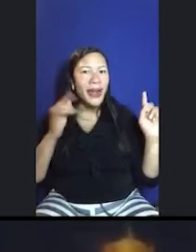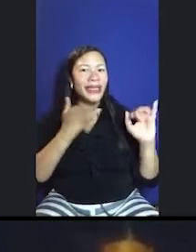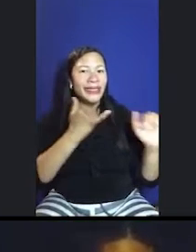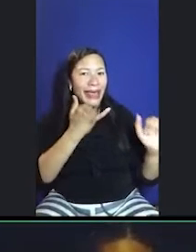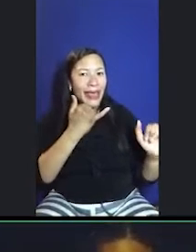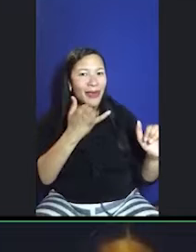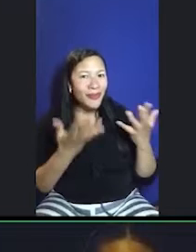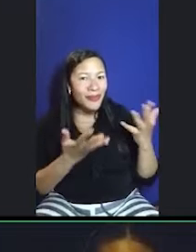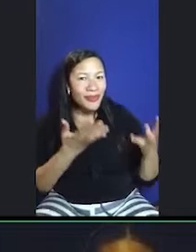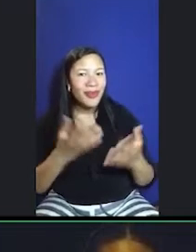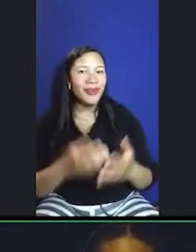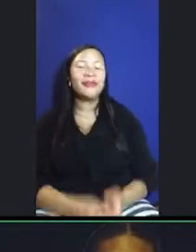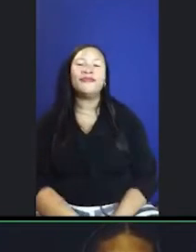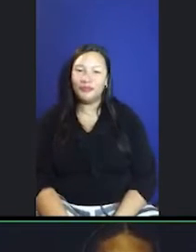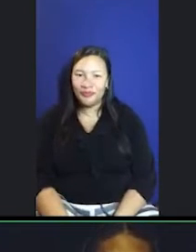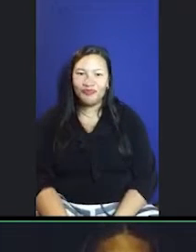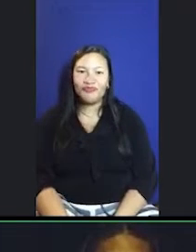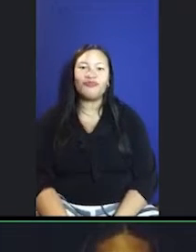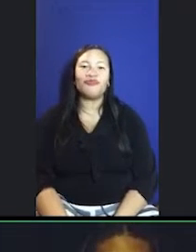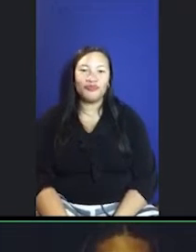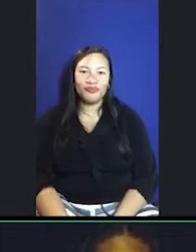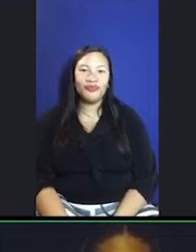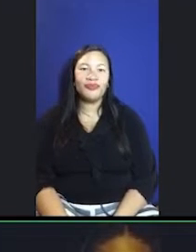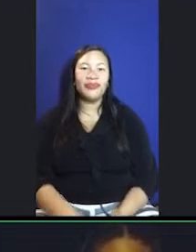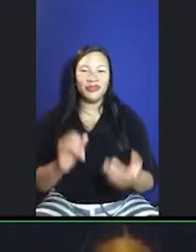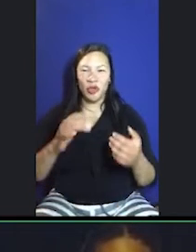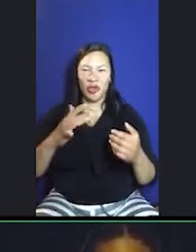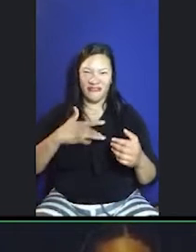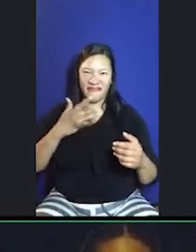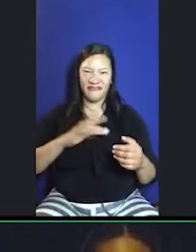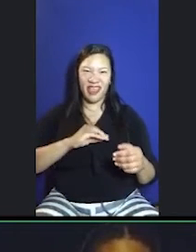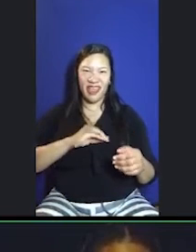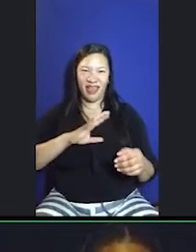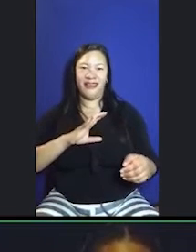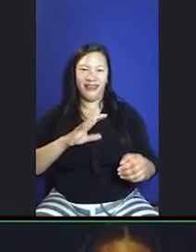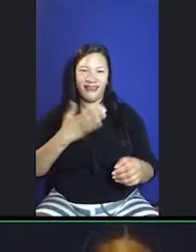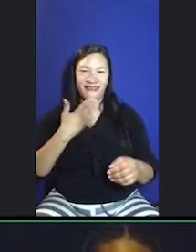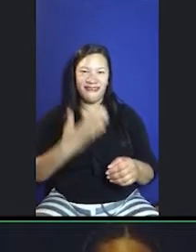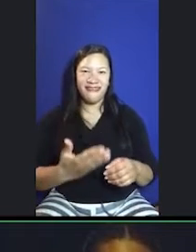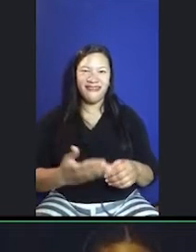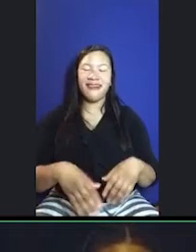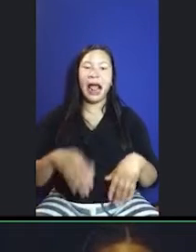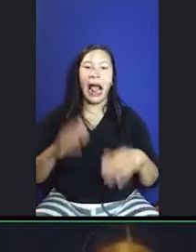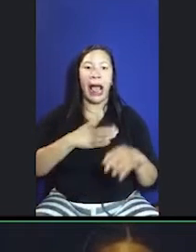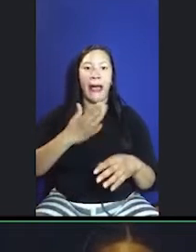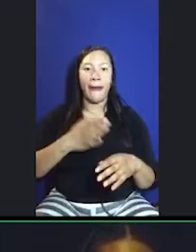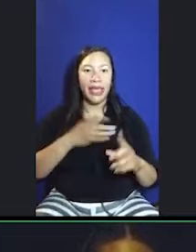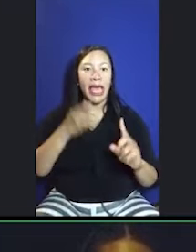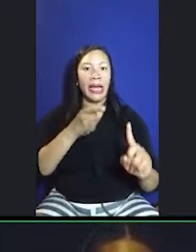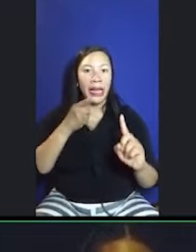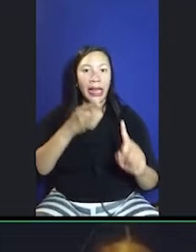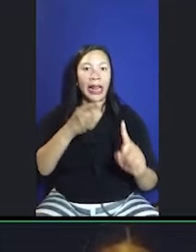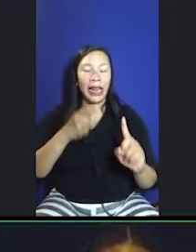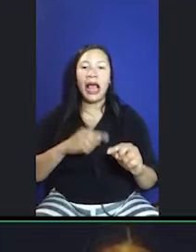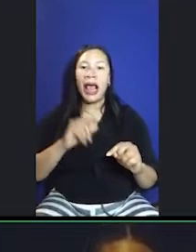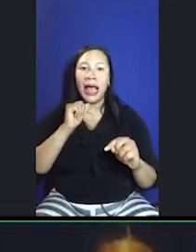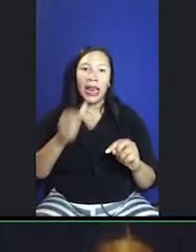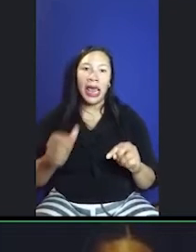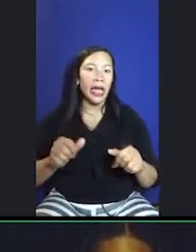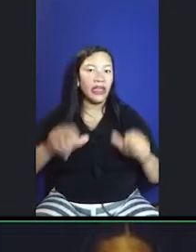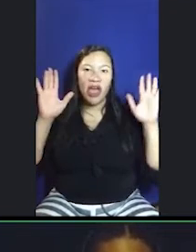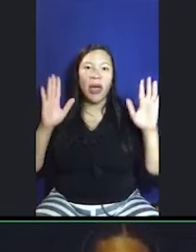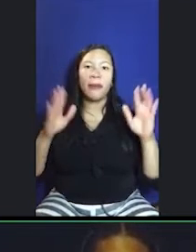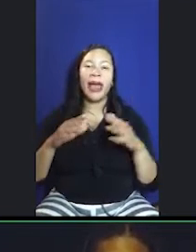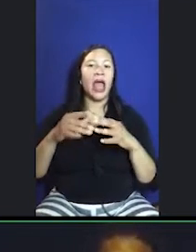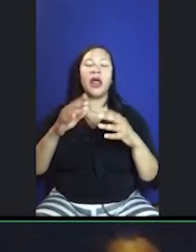So it's all around, it's a good feeling. I'm glad I pursued. I didn't give up. I was set back several times,